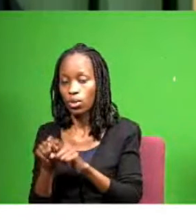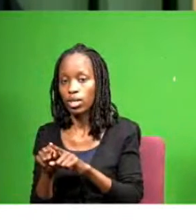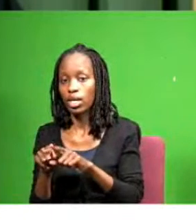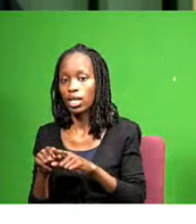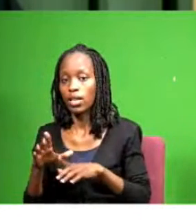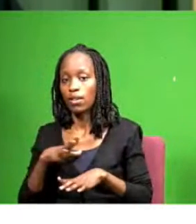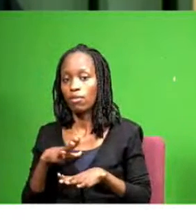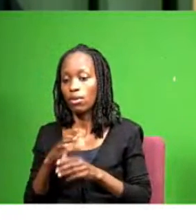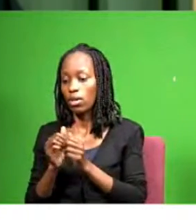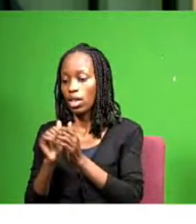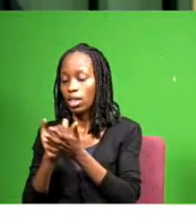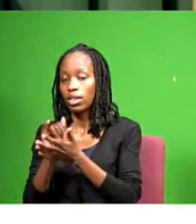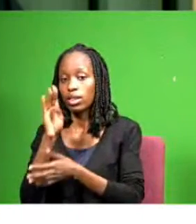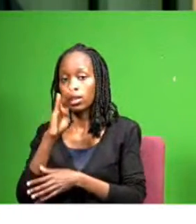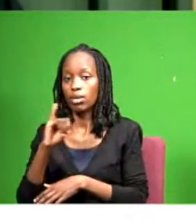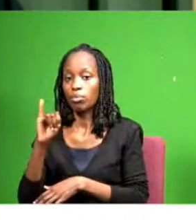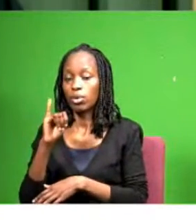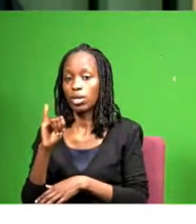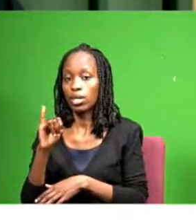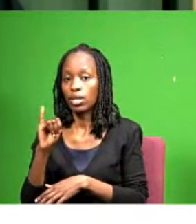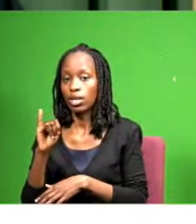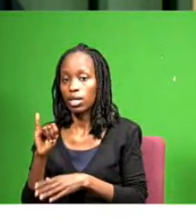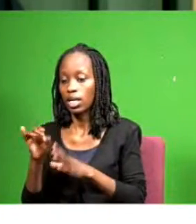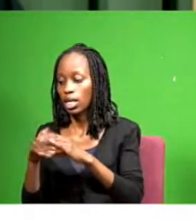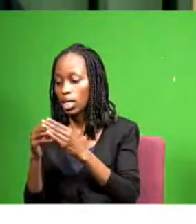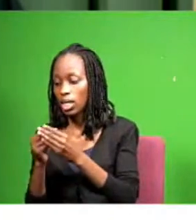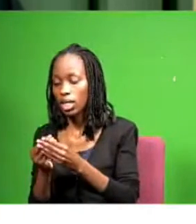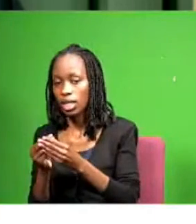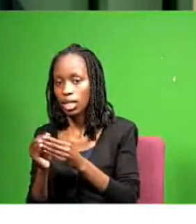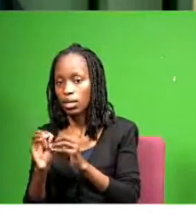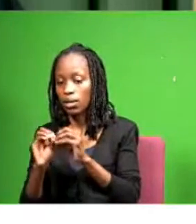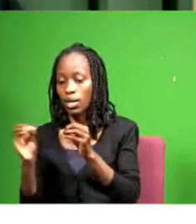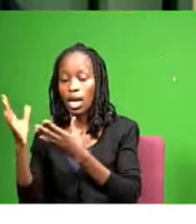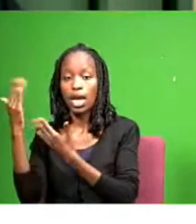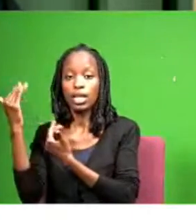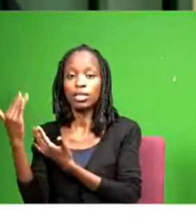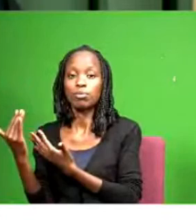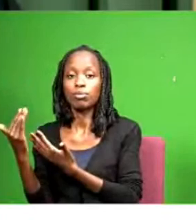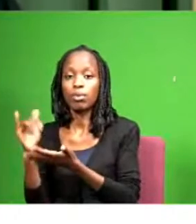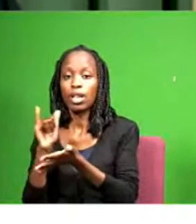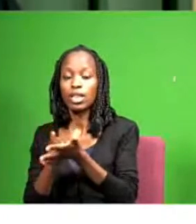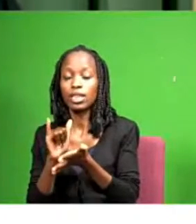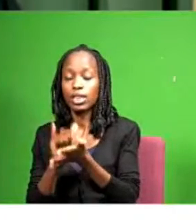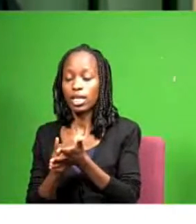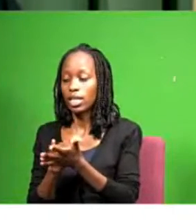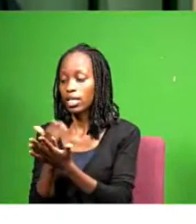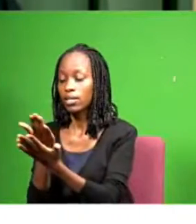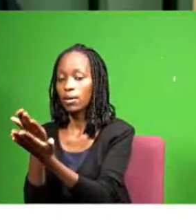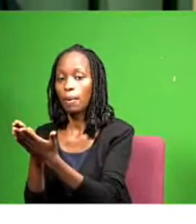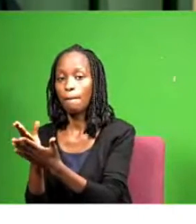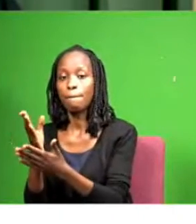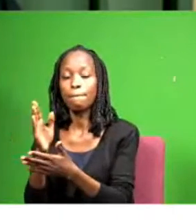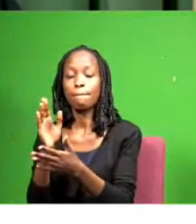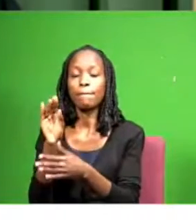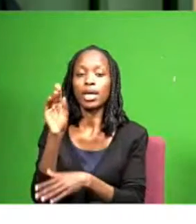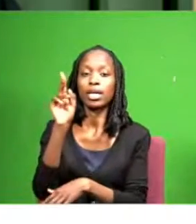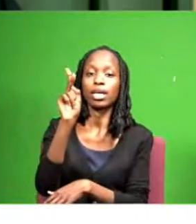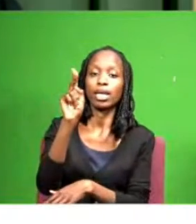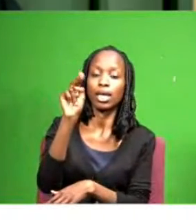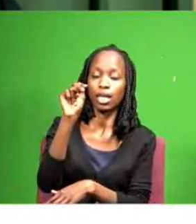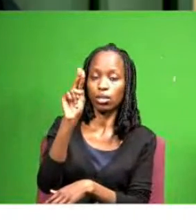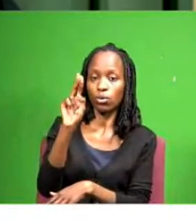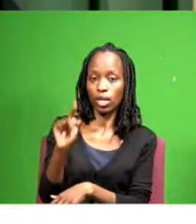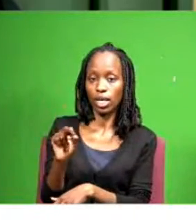that the BBI task force did not create a legitimate expectation that the submissions by